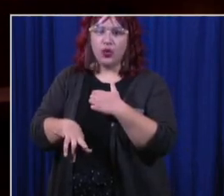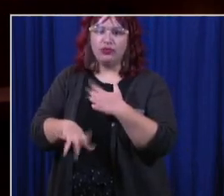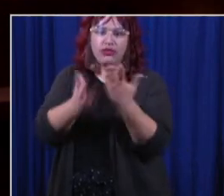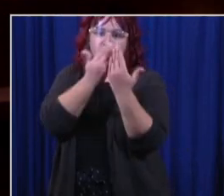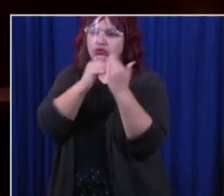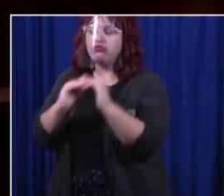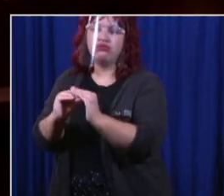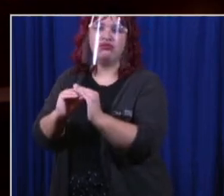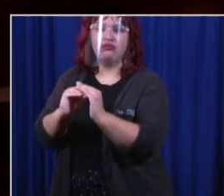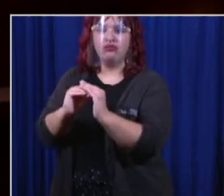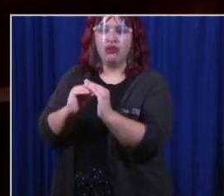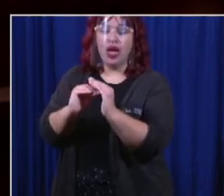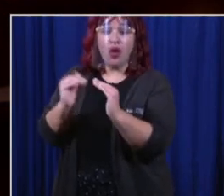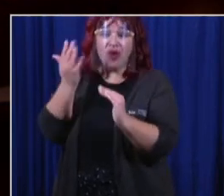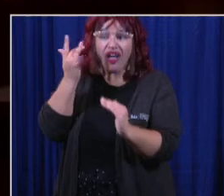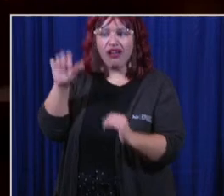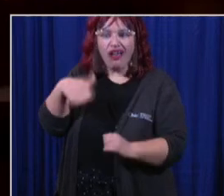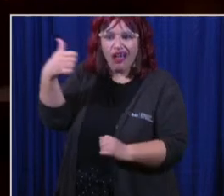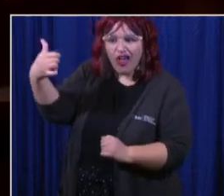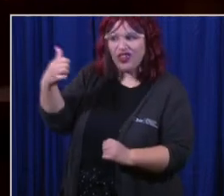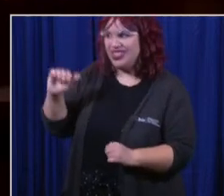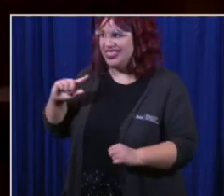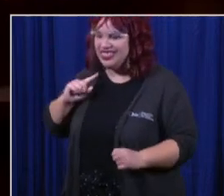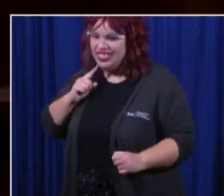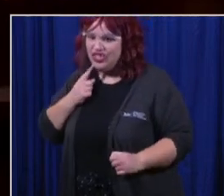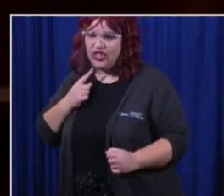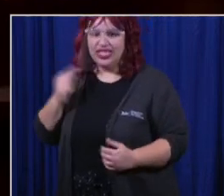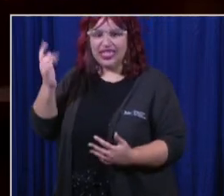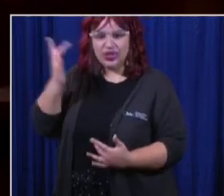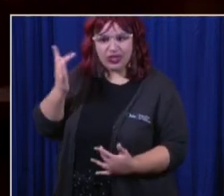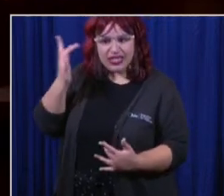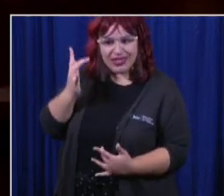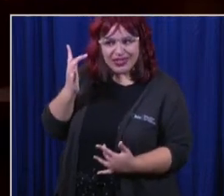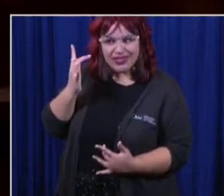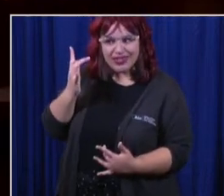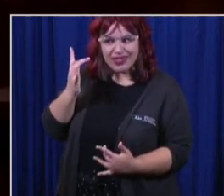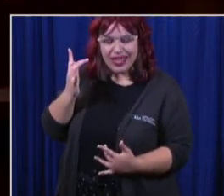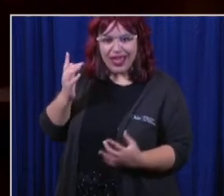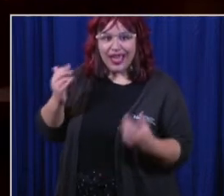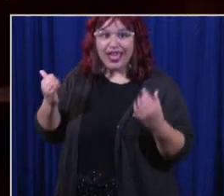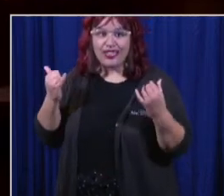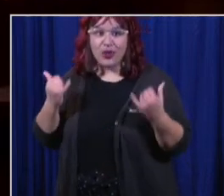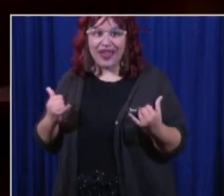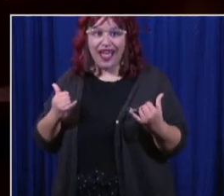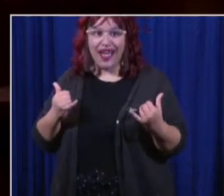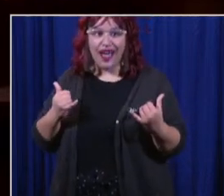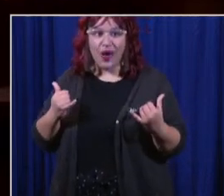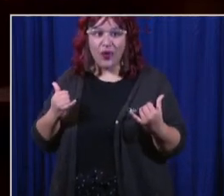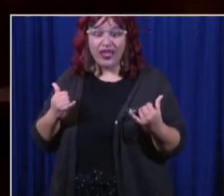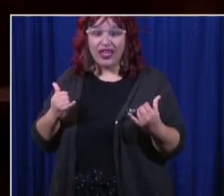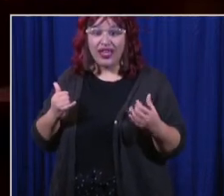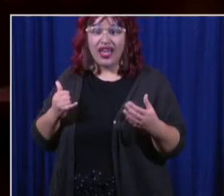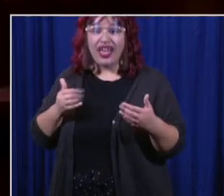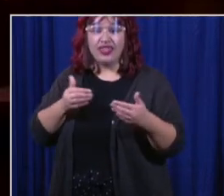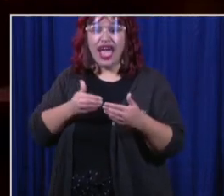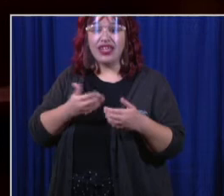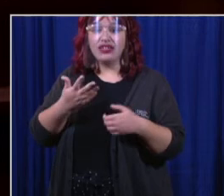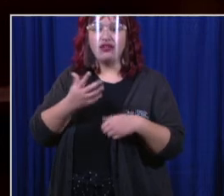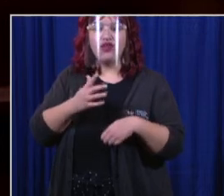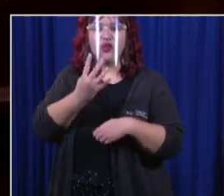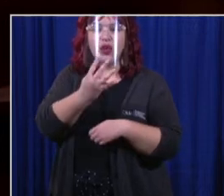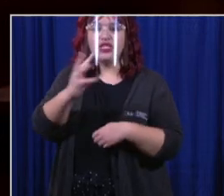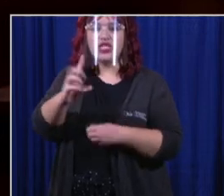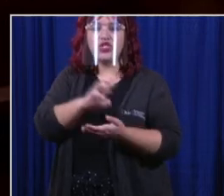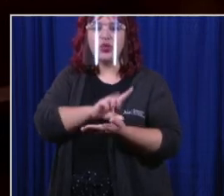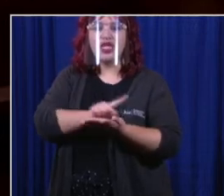cases in the state, as well as the spike in hospitalizations, it seems a little closer now, maybe 2 or 3 weeks out, if we don't start to